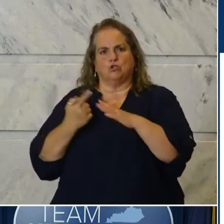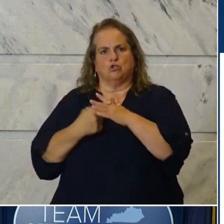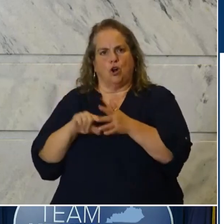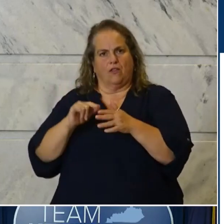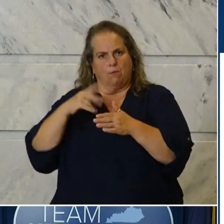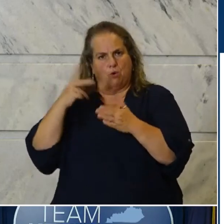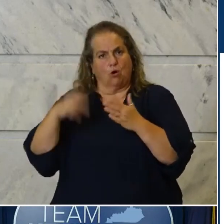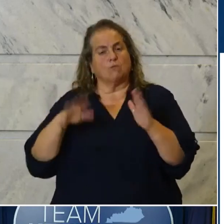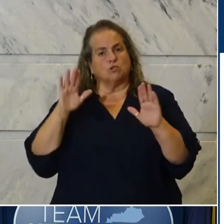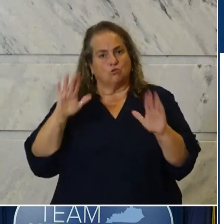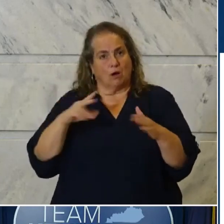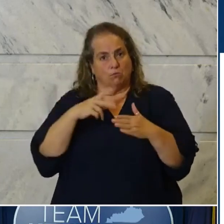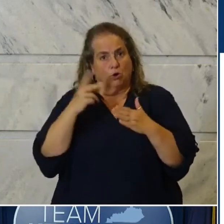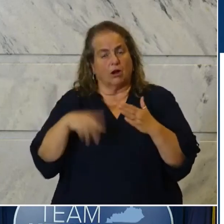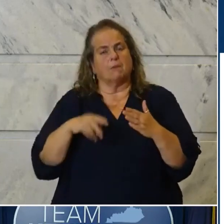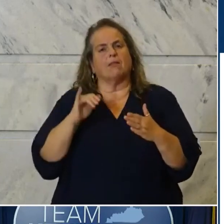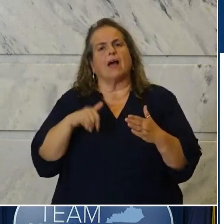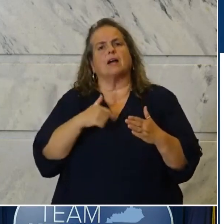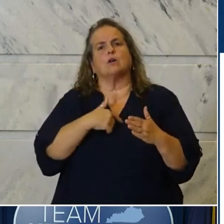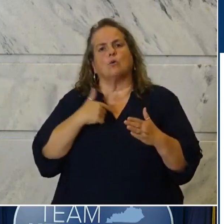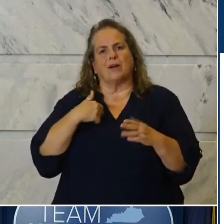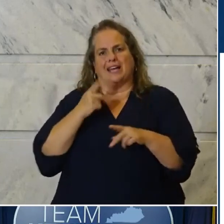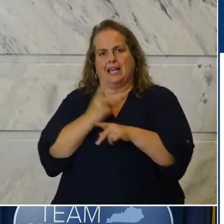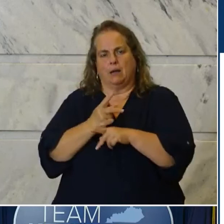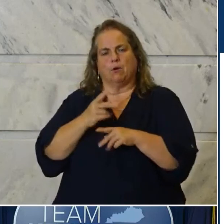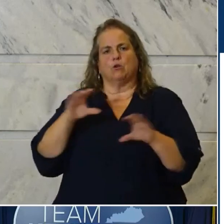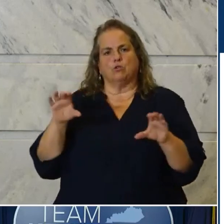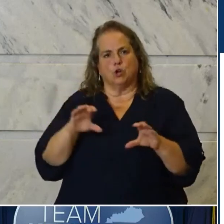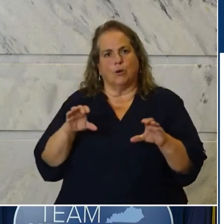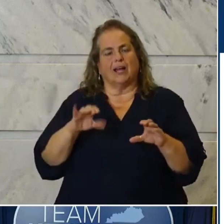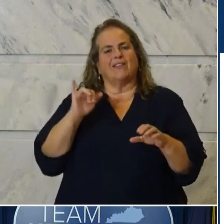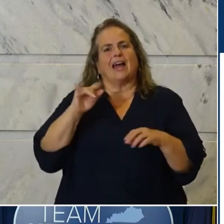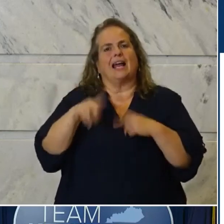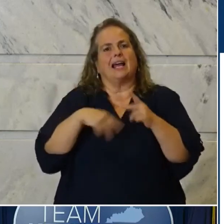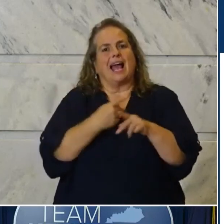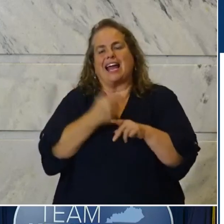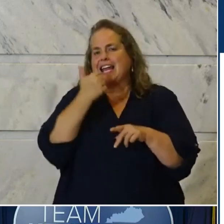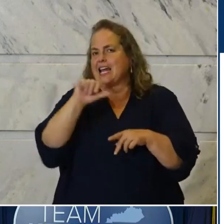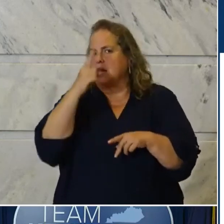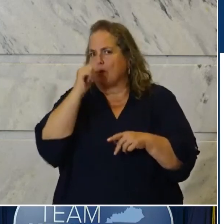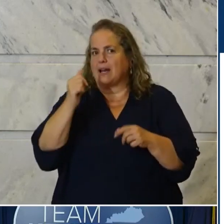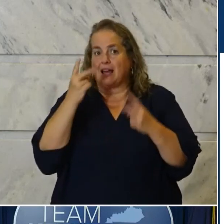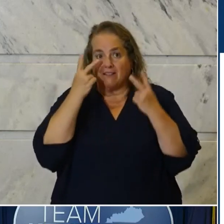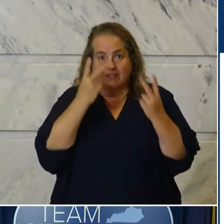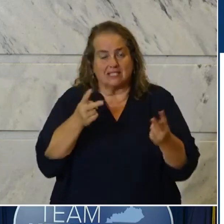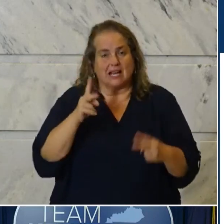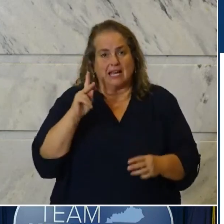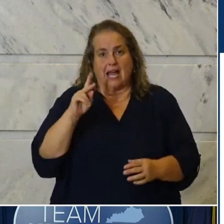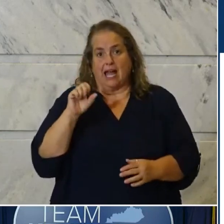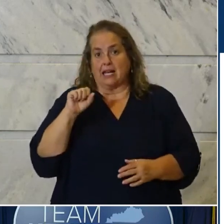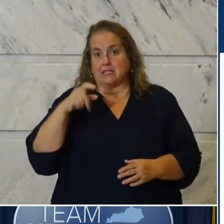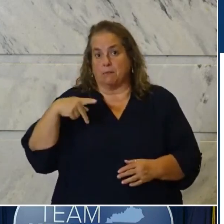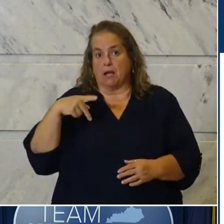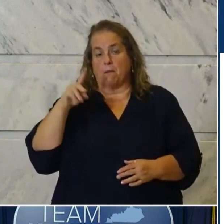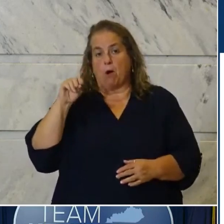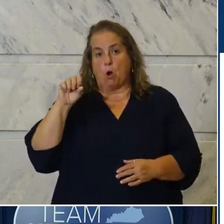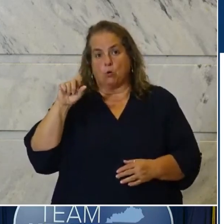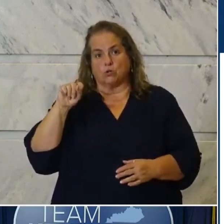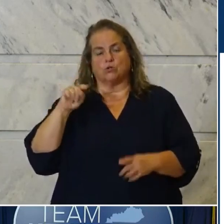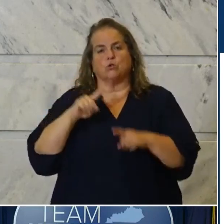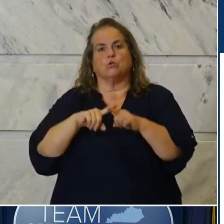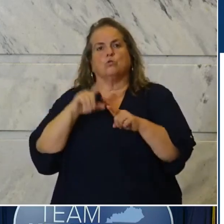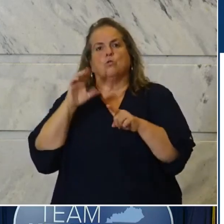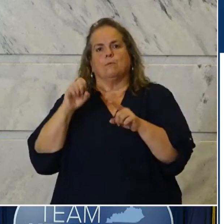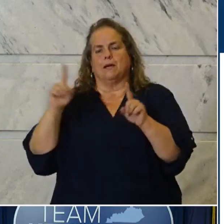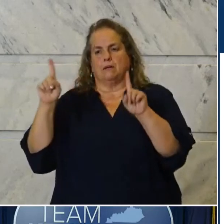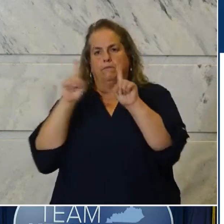sure that we have those types of initiatives where anybody can visit a KSP post, be paired with a local officer who will